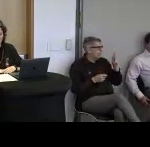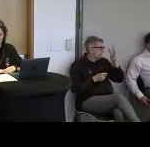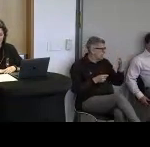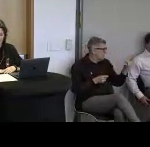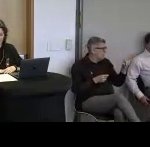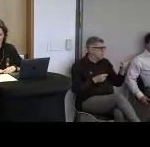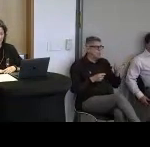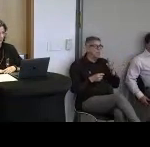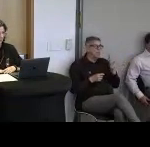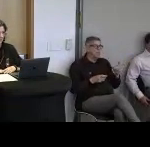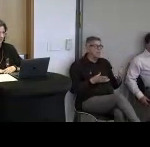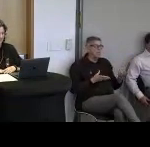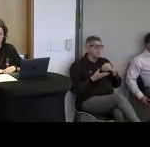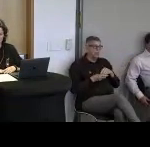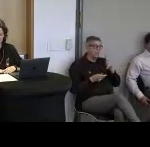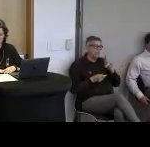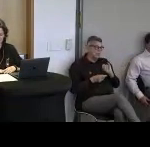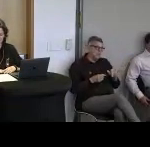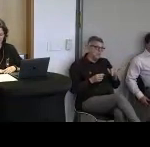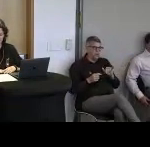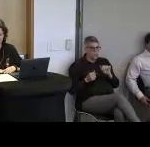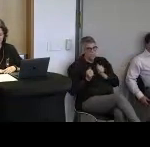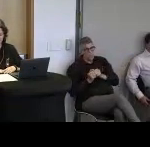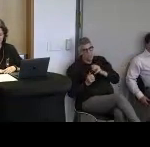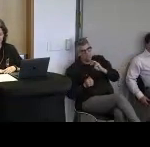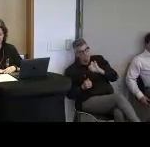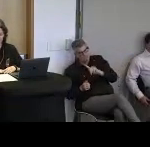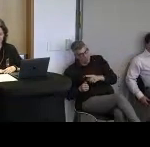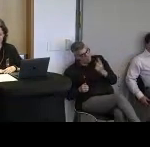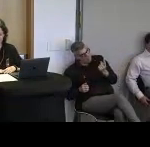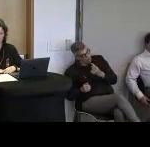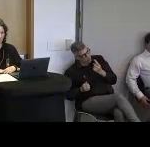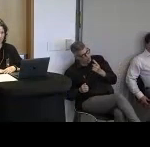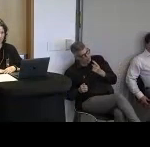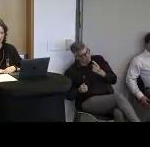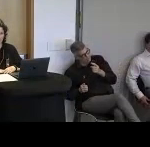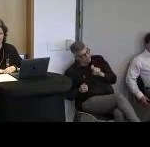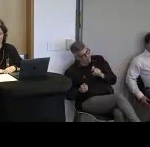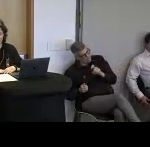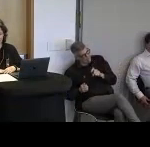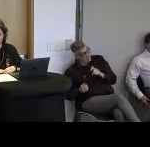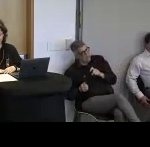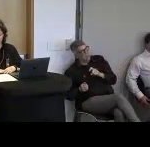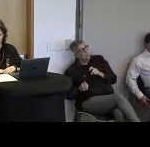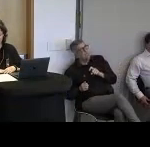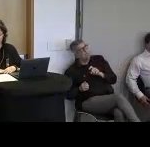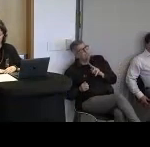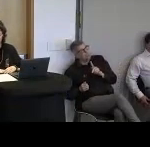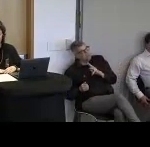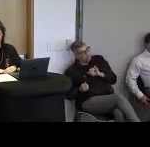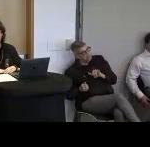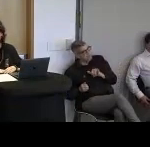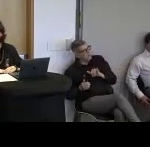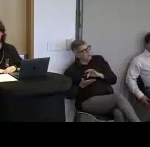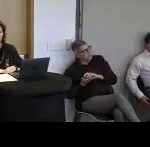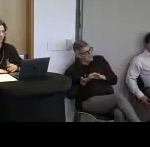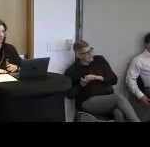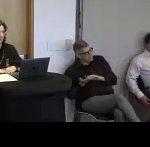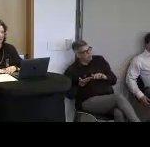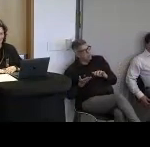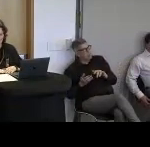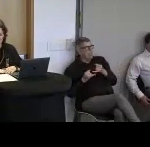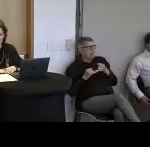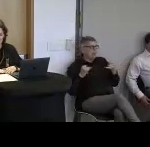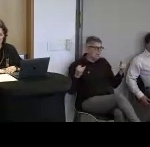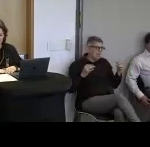key to a map is almost always necessary. Keys include all the textures, lines, symbols, and abbreviations that